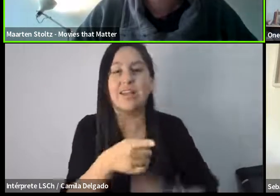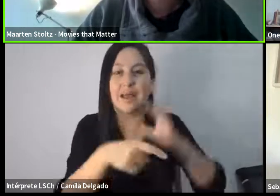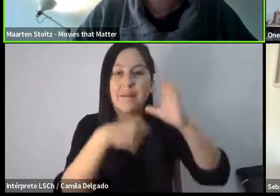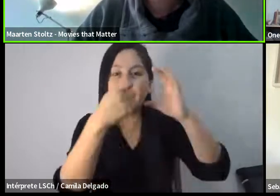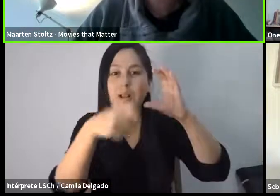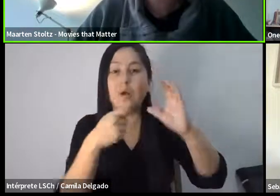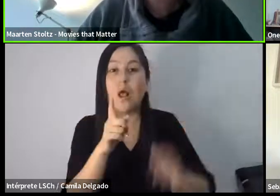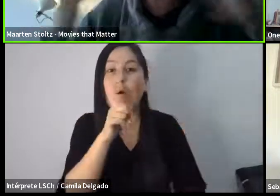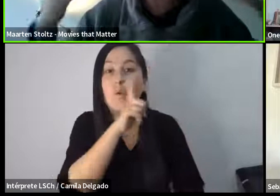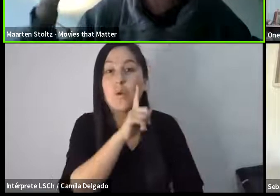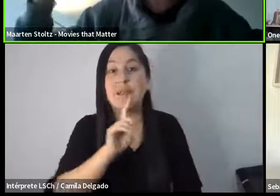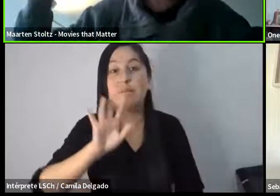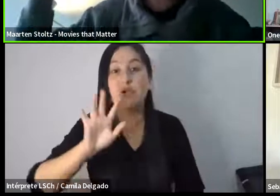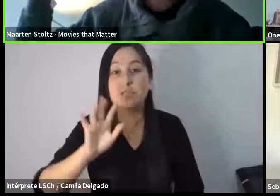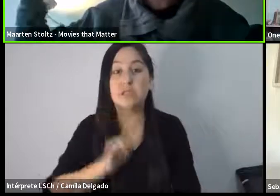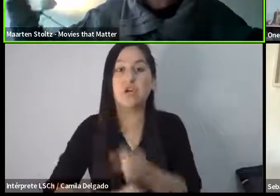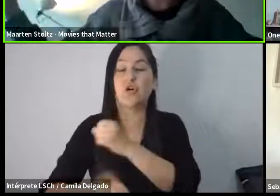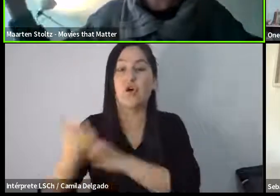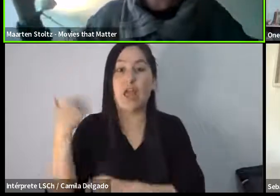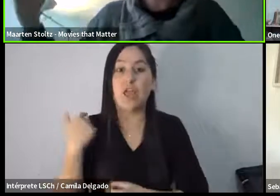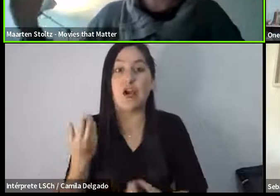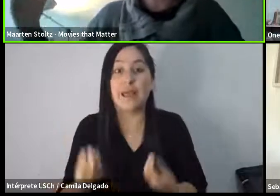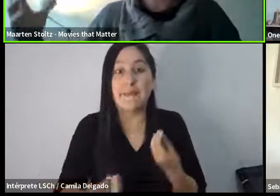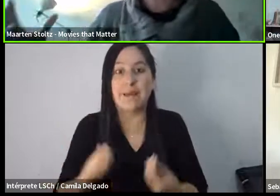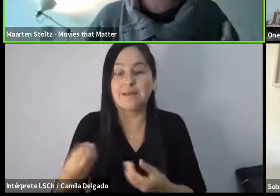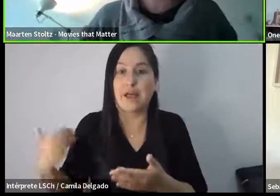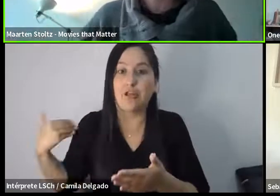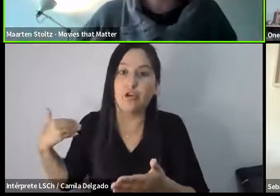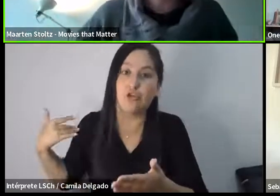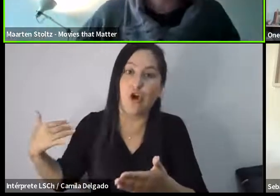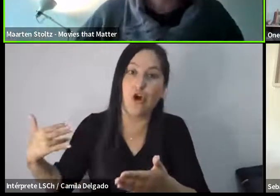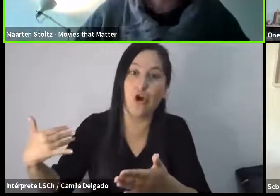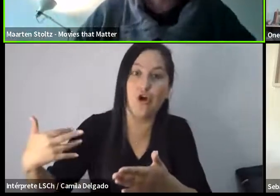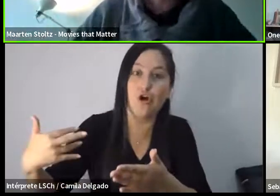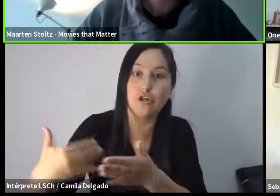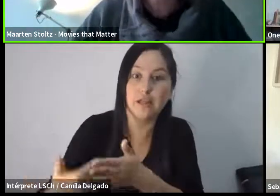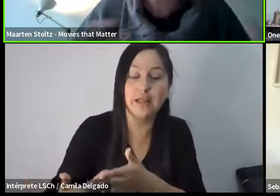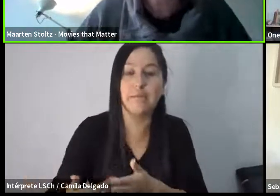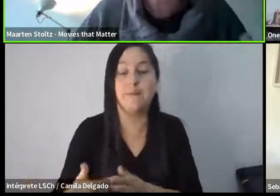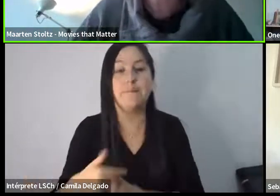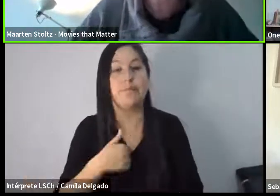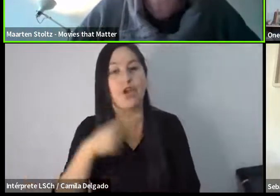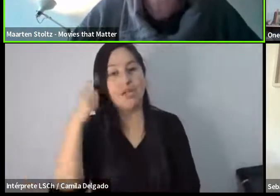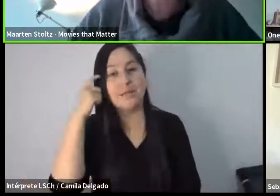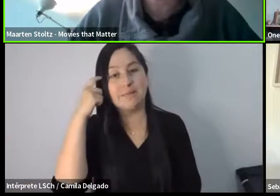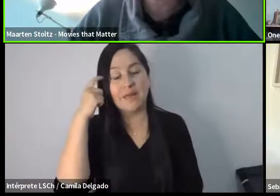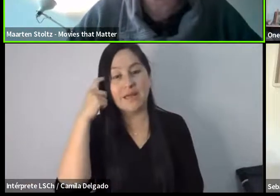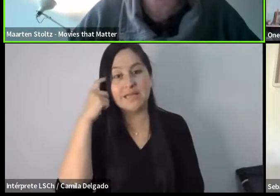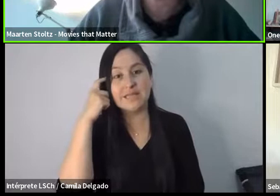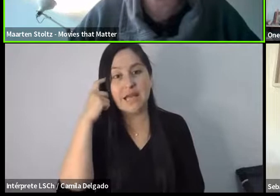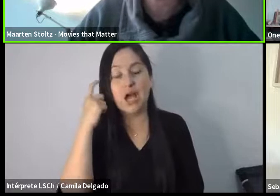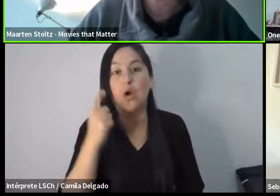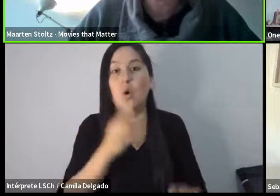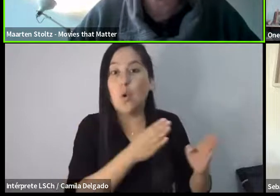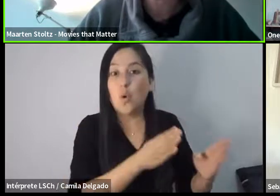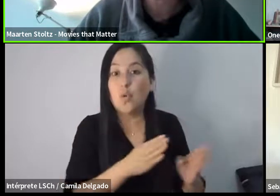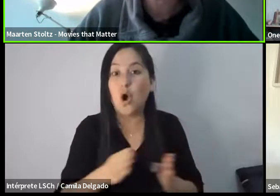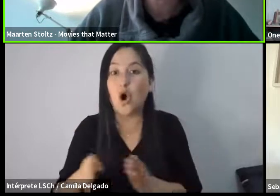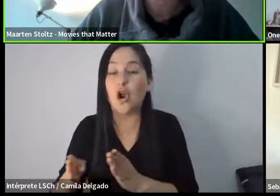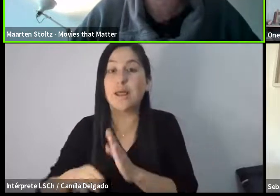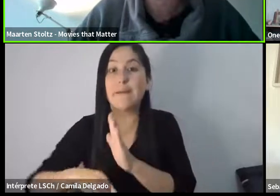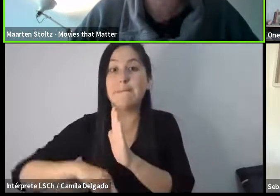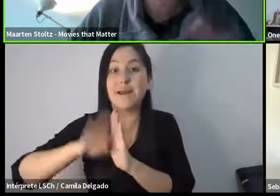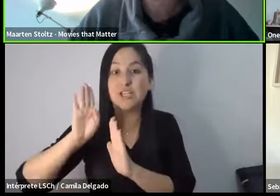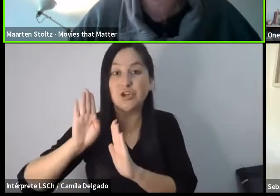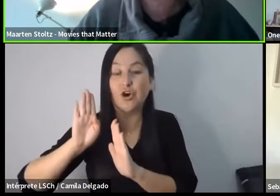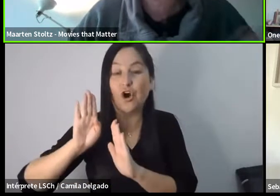And maybe think you about the larger structures behind it or things that aren't as fast and fluid as the news you get on